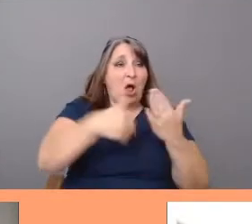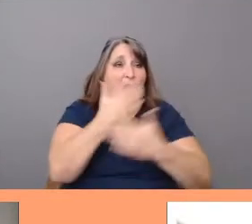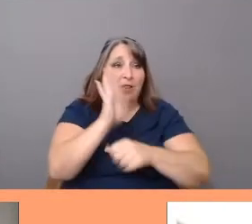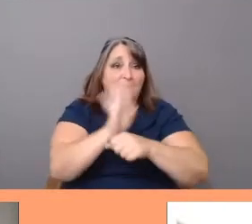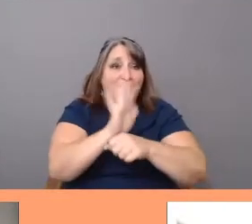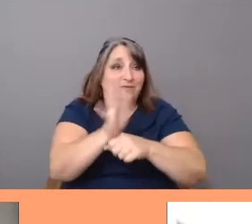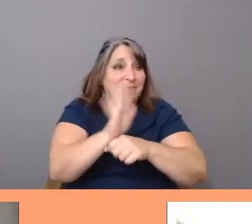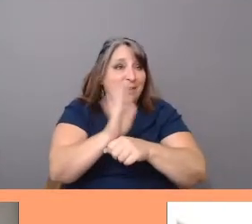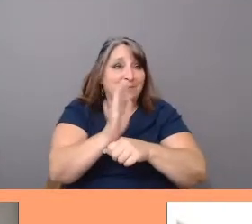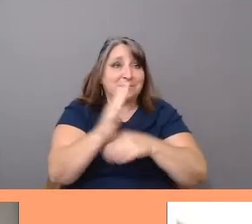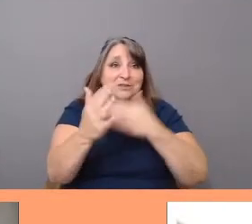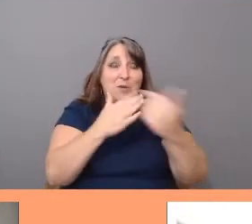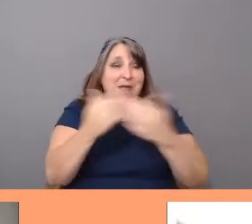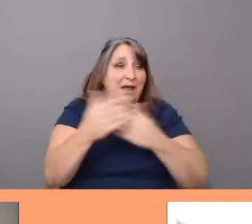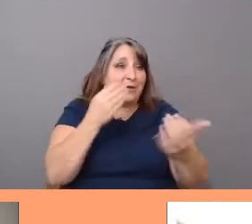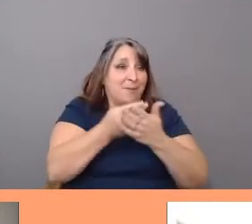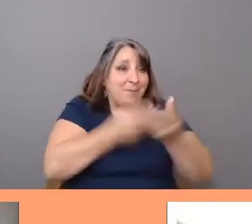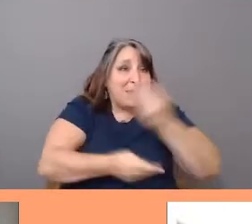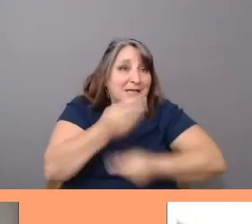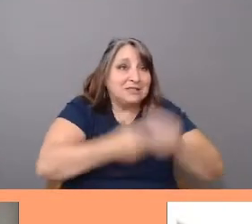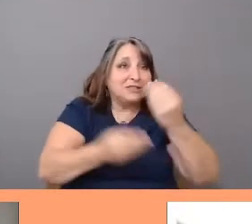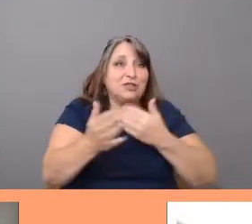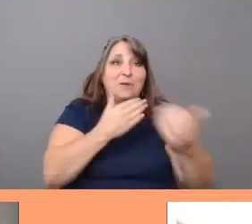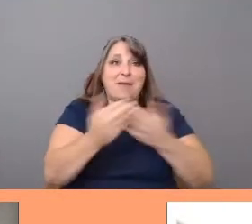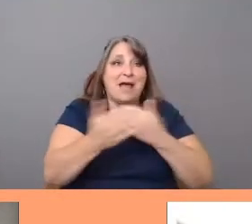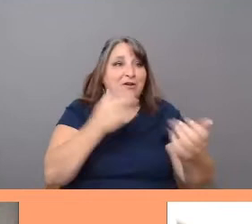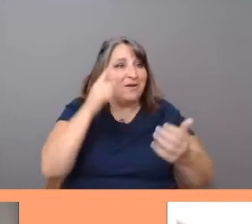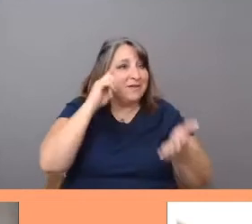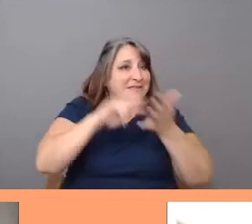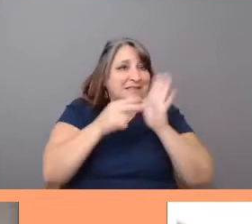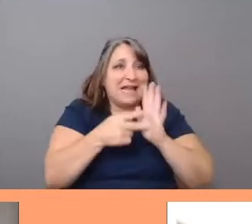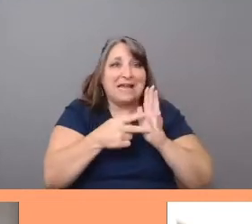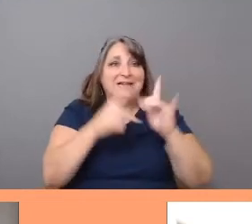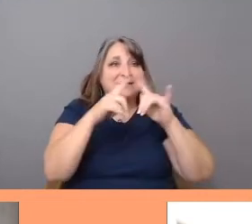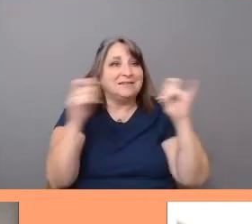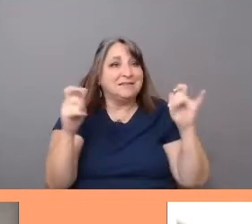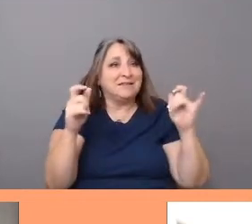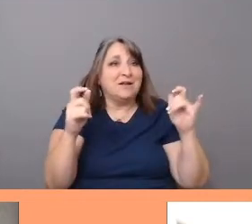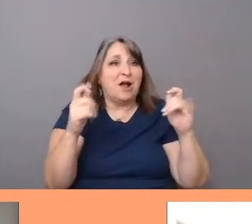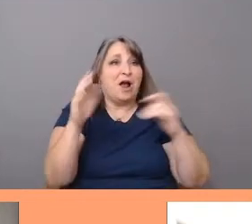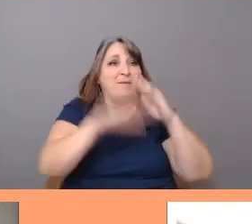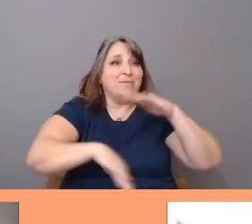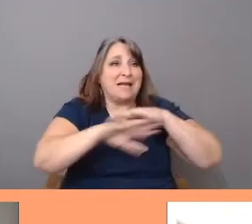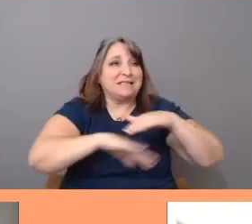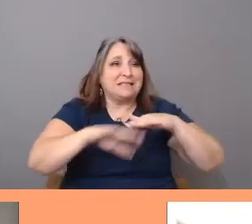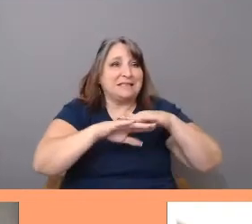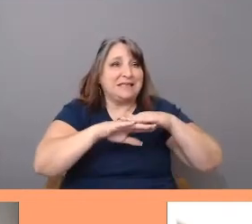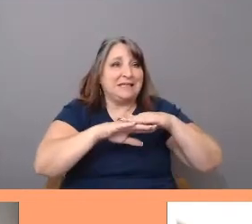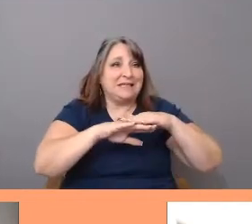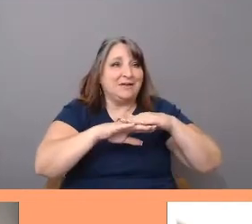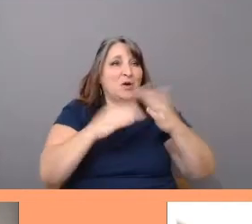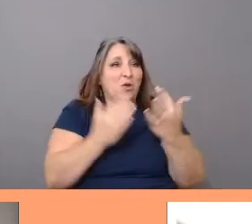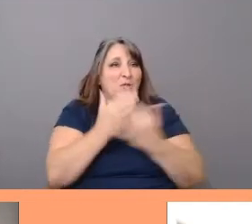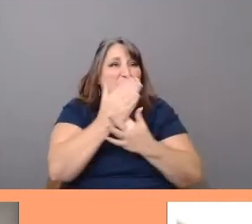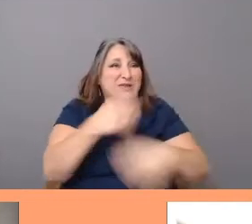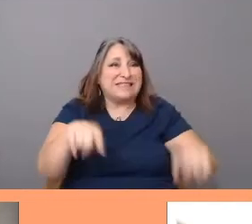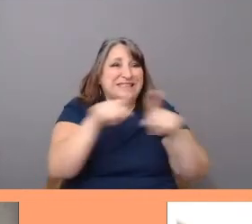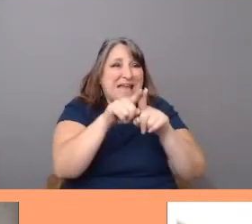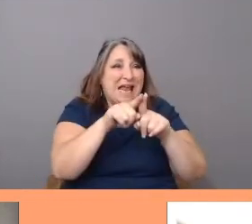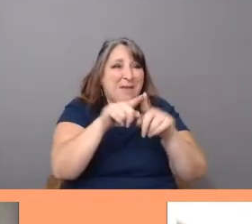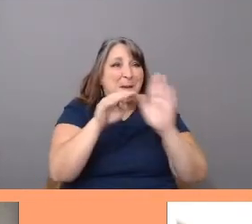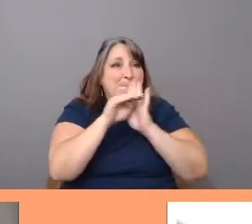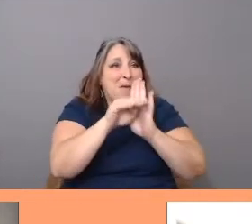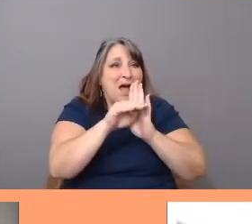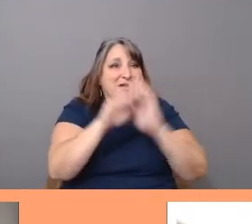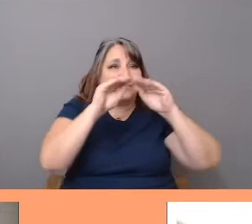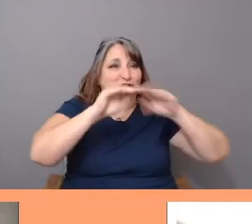of their budget, regardless of the intent, are basically distributed or have to go through the same model of distribution. So we